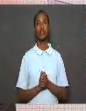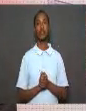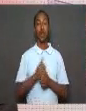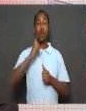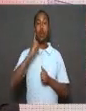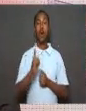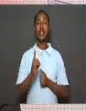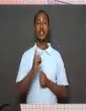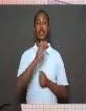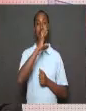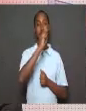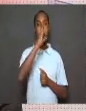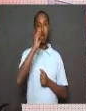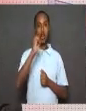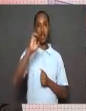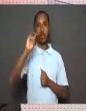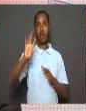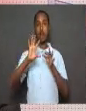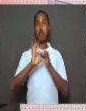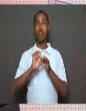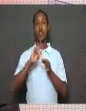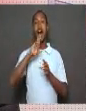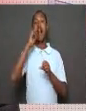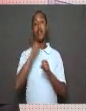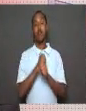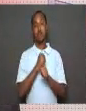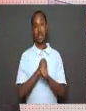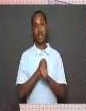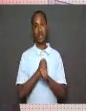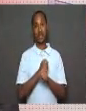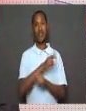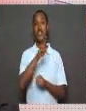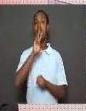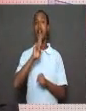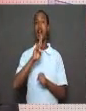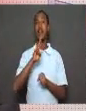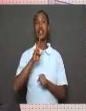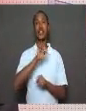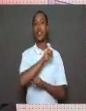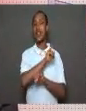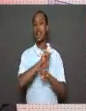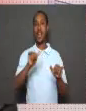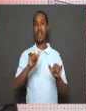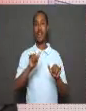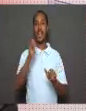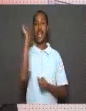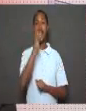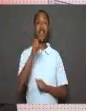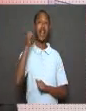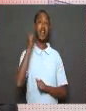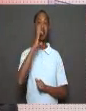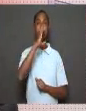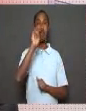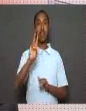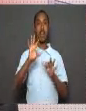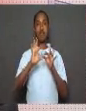Once coordinate covalent bonds are formed, though, they are just like any other covalent